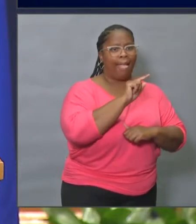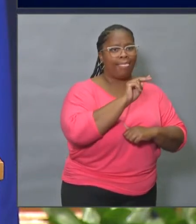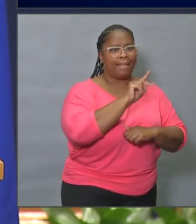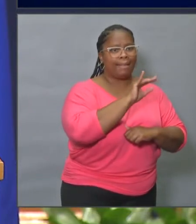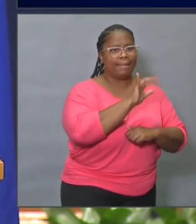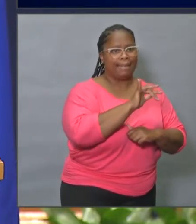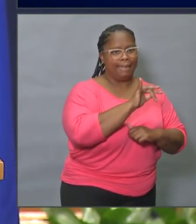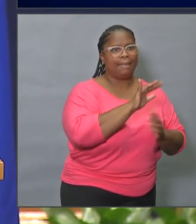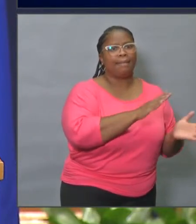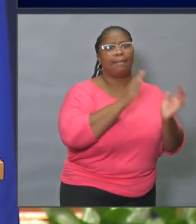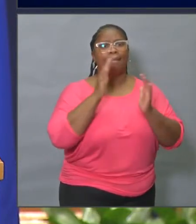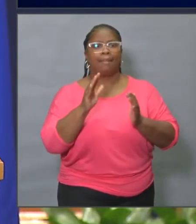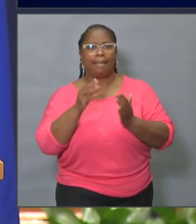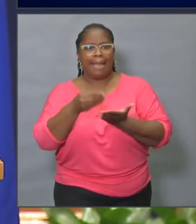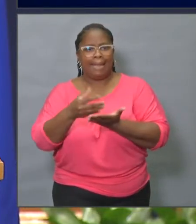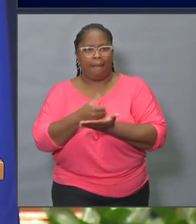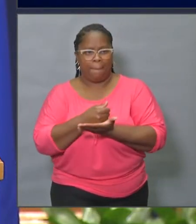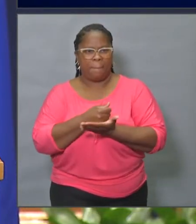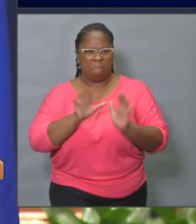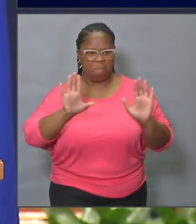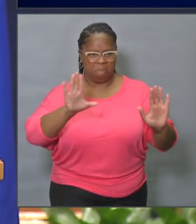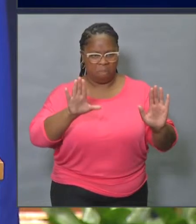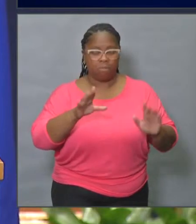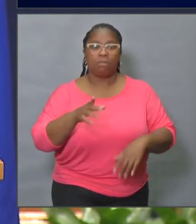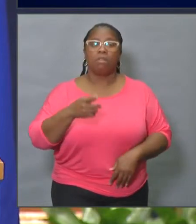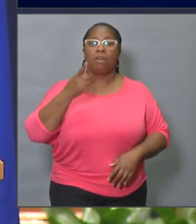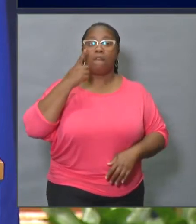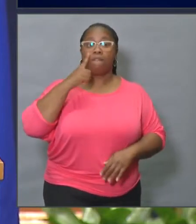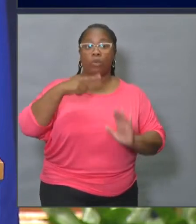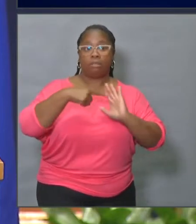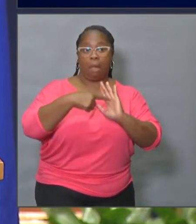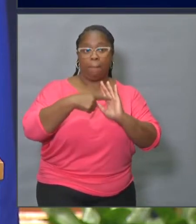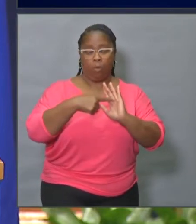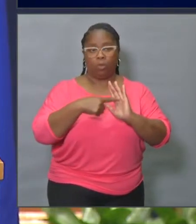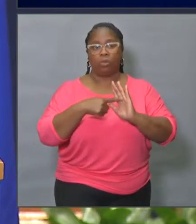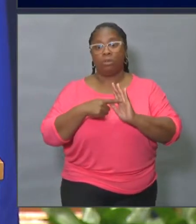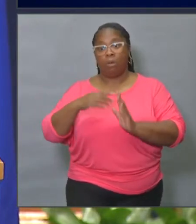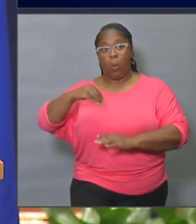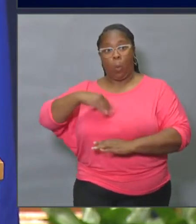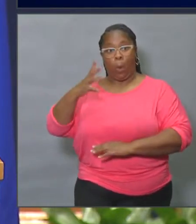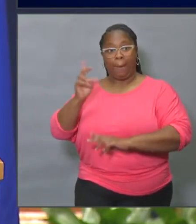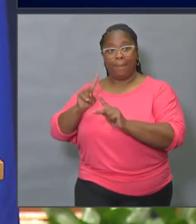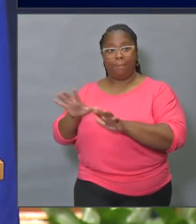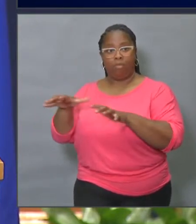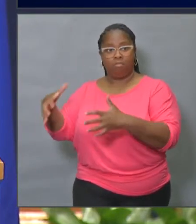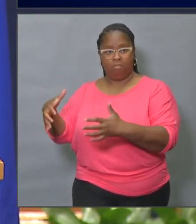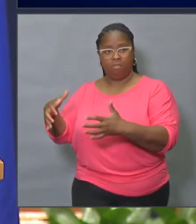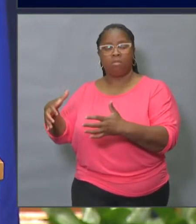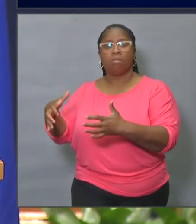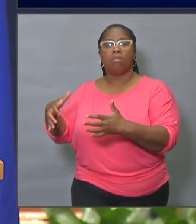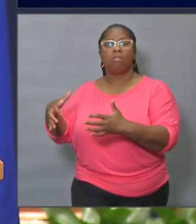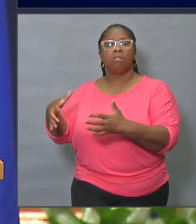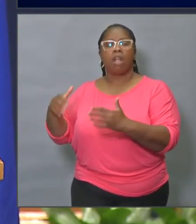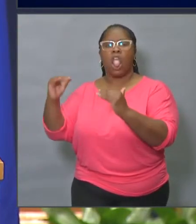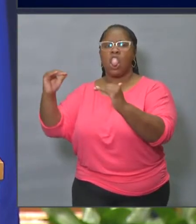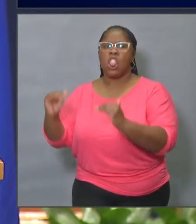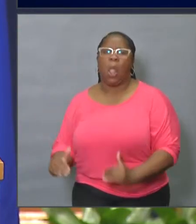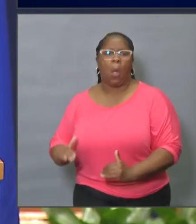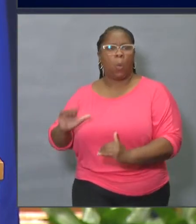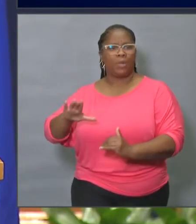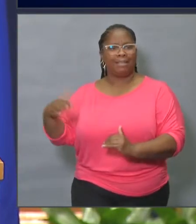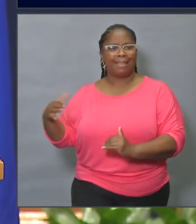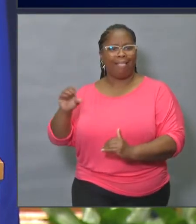picture. If the death rate for all groups were the same as it is for white residents, who have the lowest death